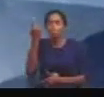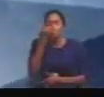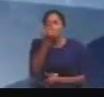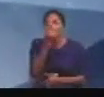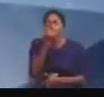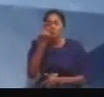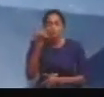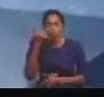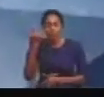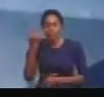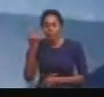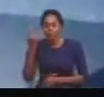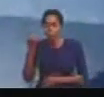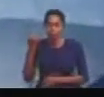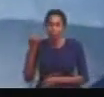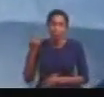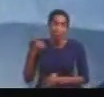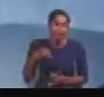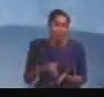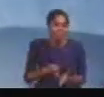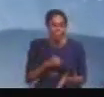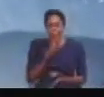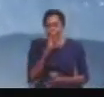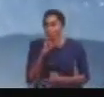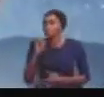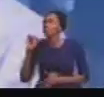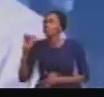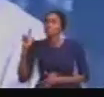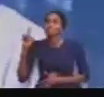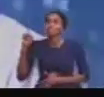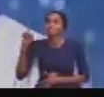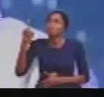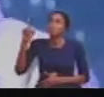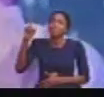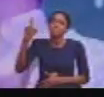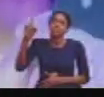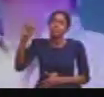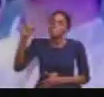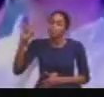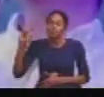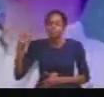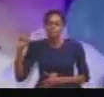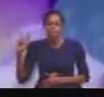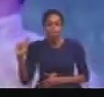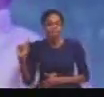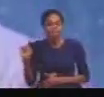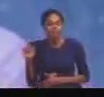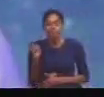Nimwe.